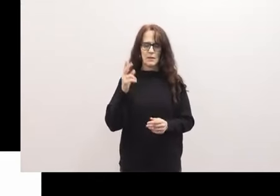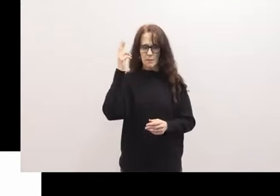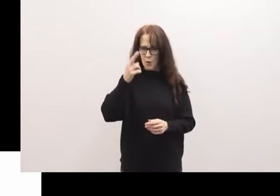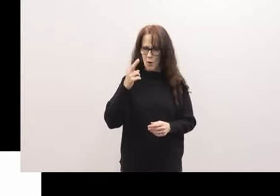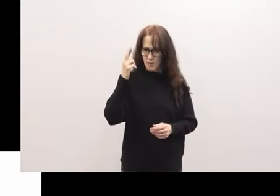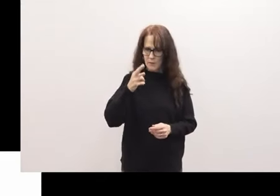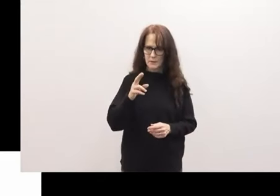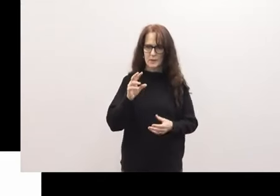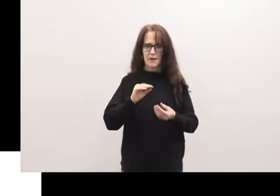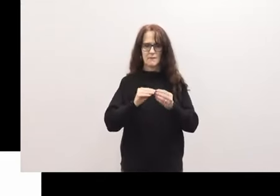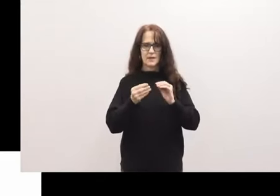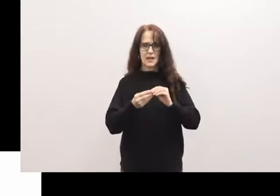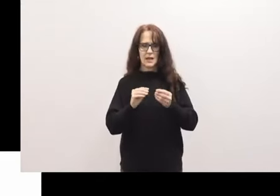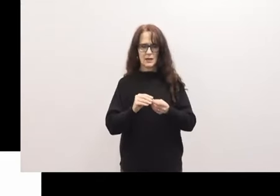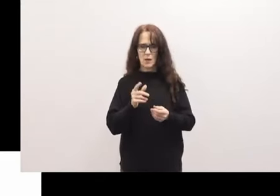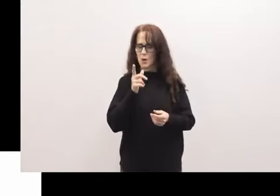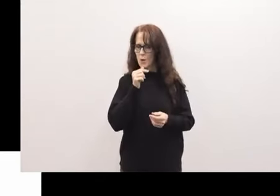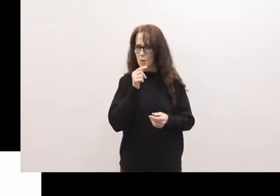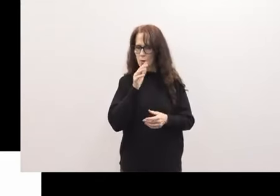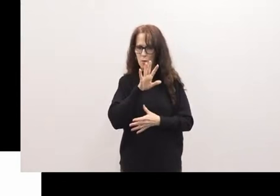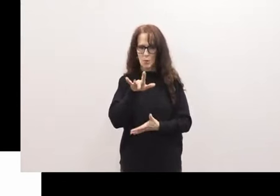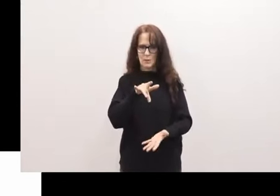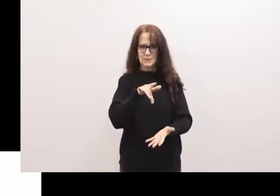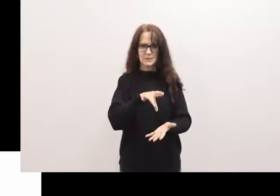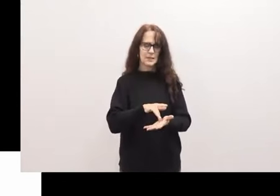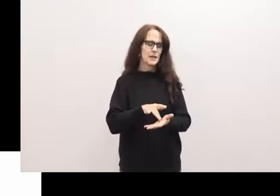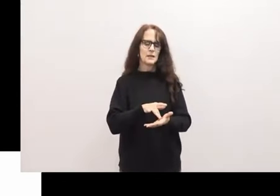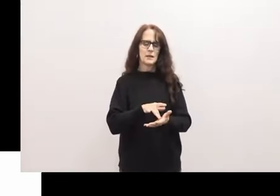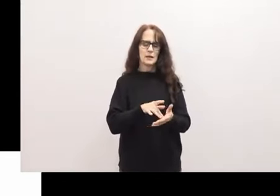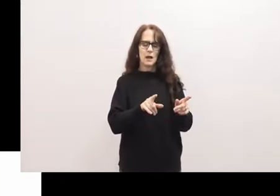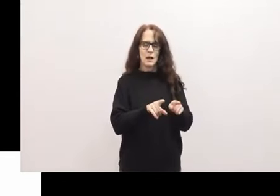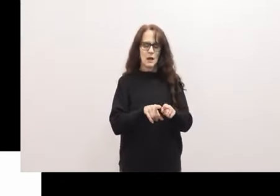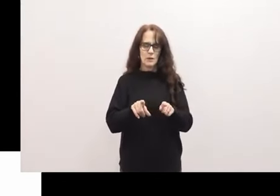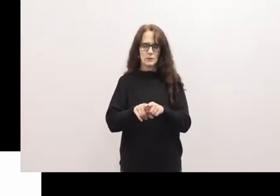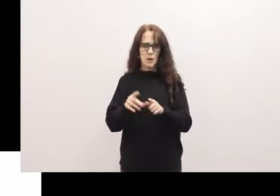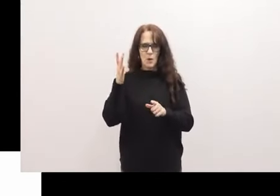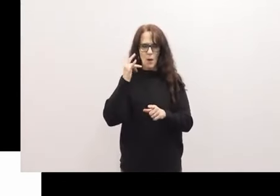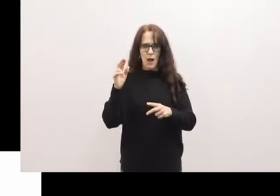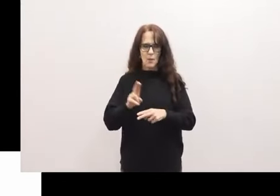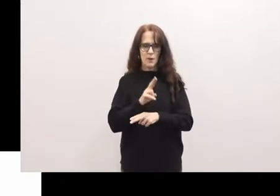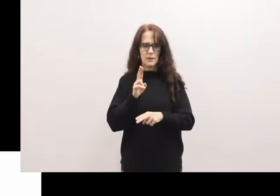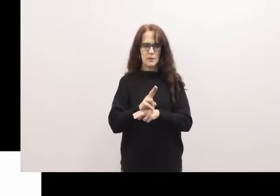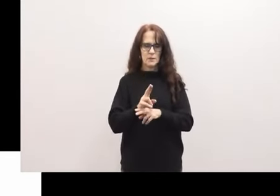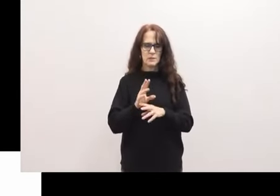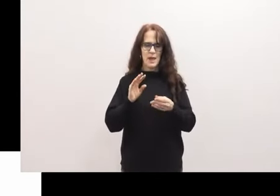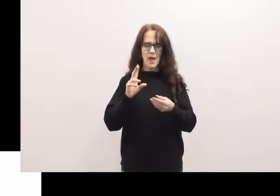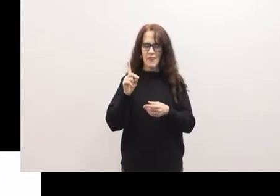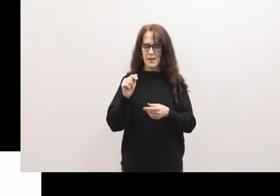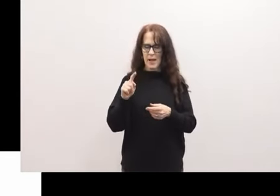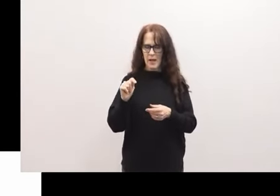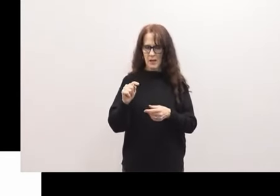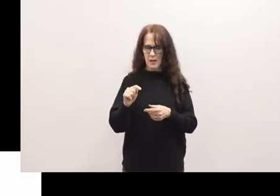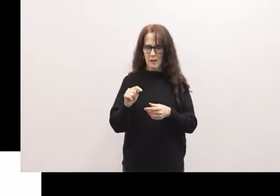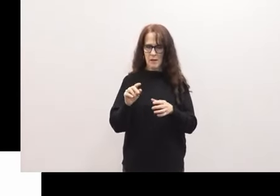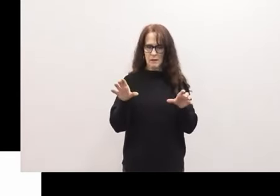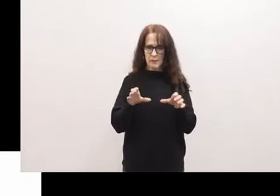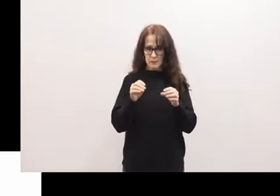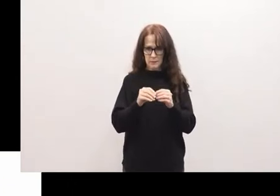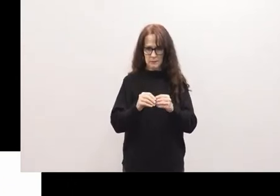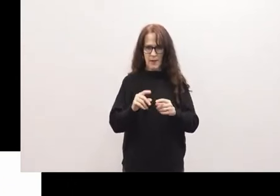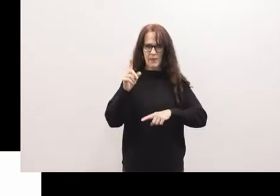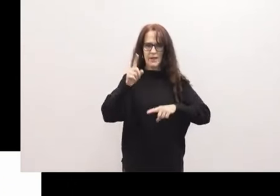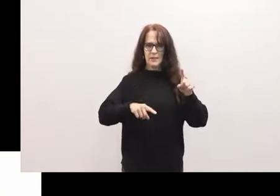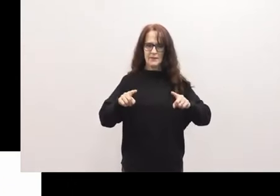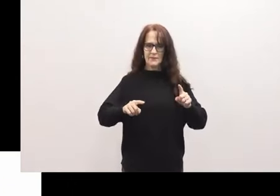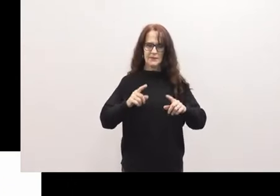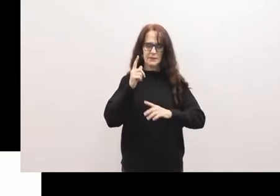of the data, who we're centering, as well as why we use the data that we do, and the different times